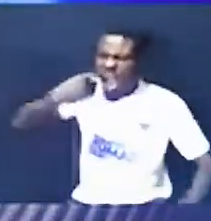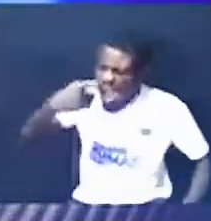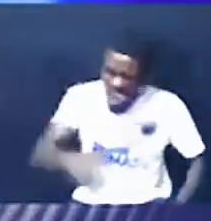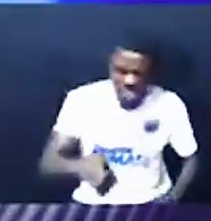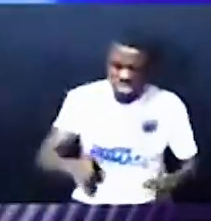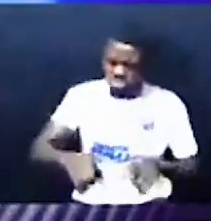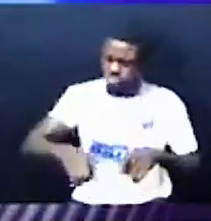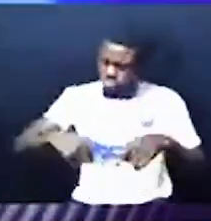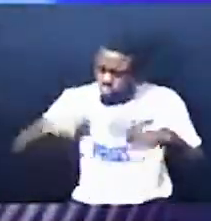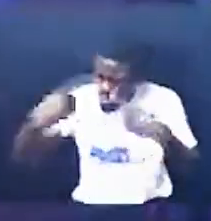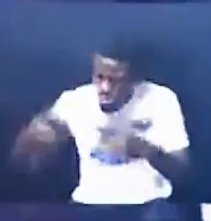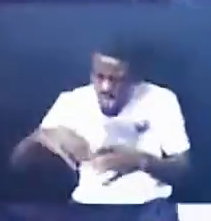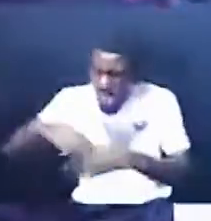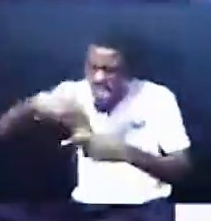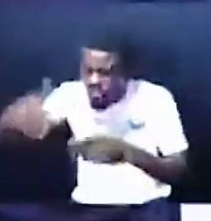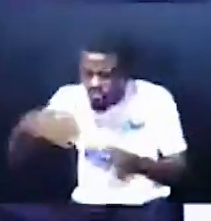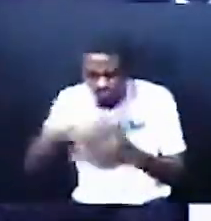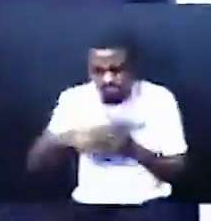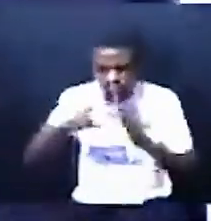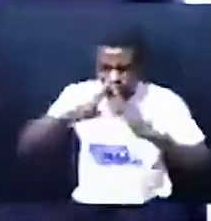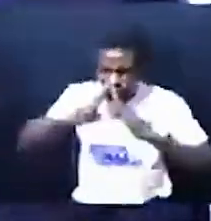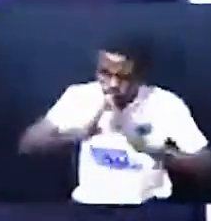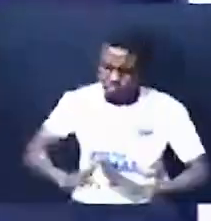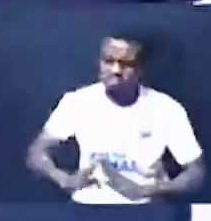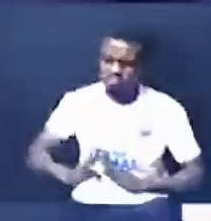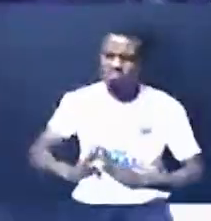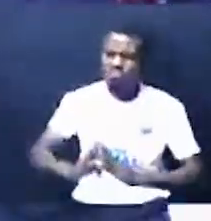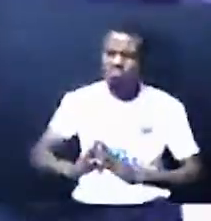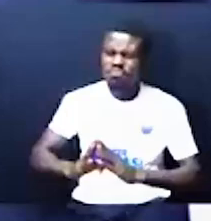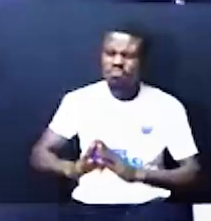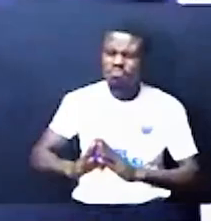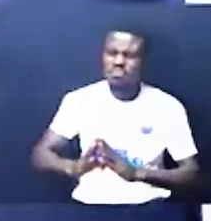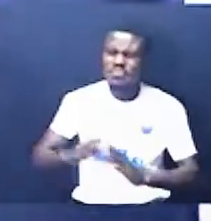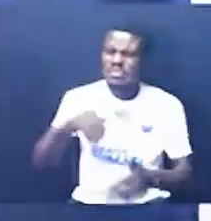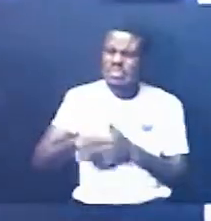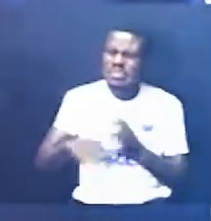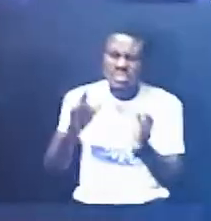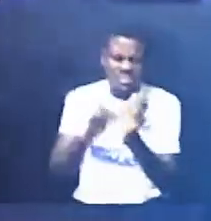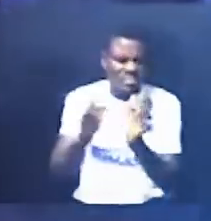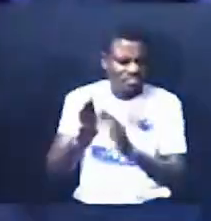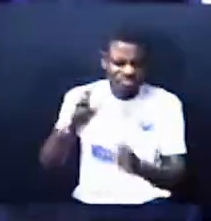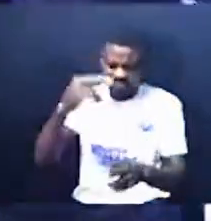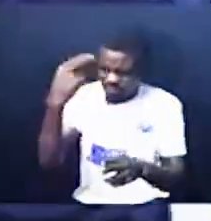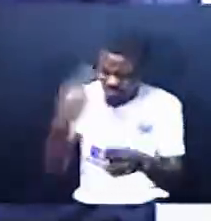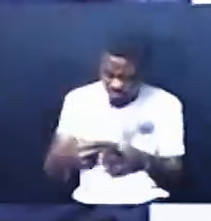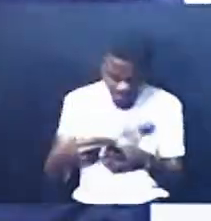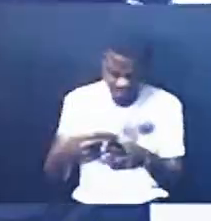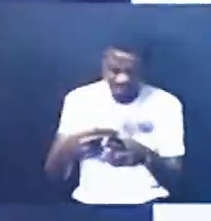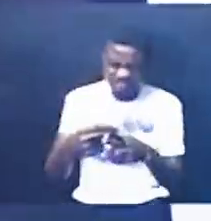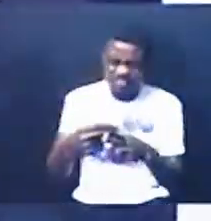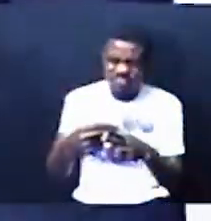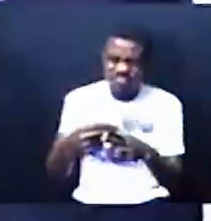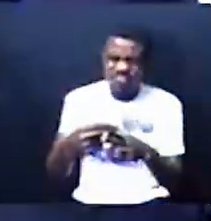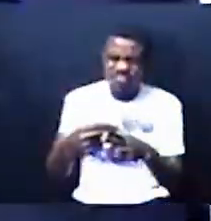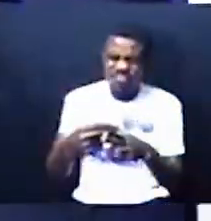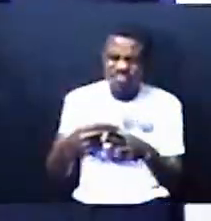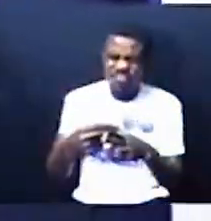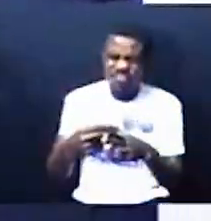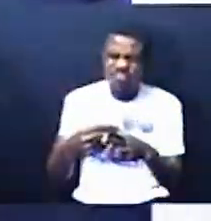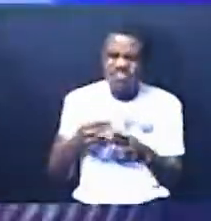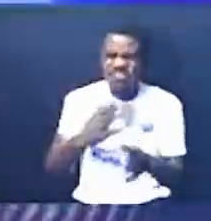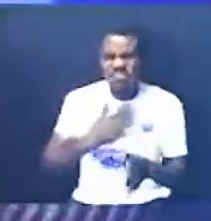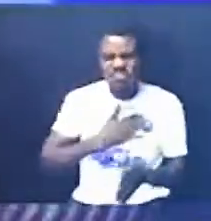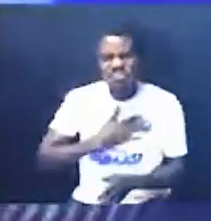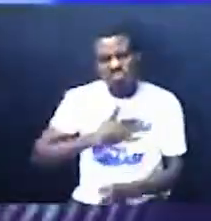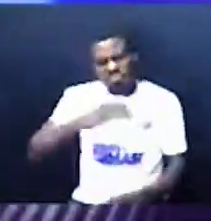in peace. And na mi sane o free o how biara mu. Na mi shout out ko fan wudie mo Jesus. Awo Yesu dimu. My